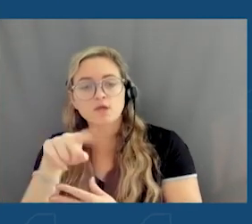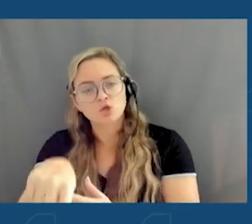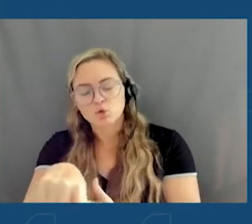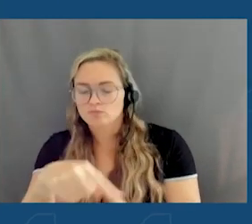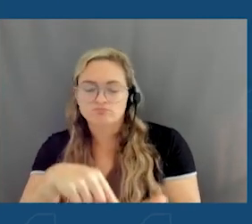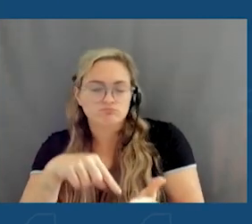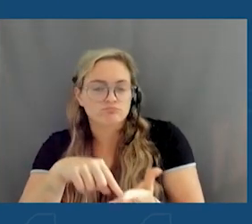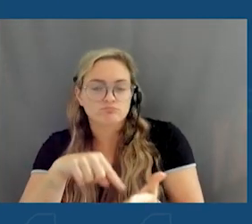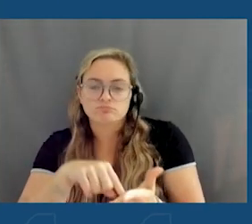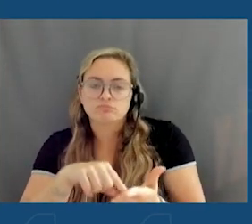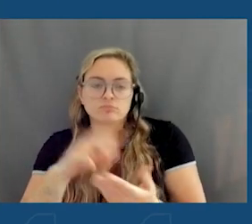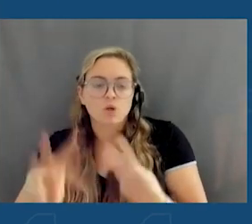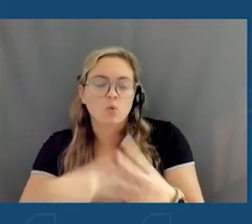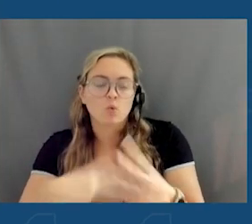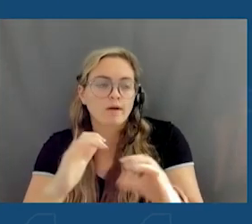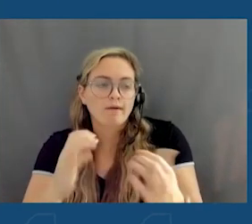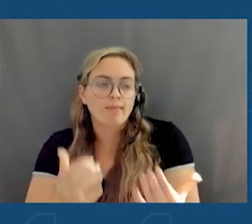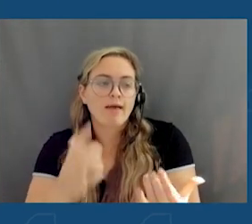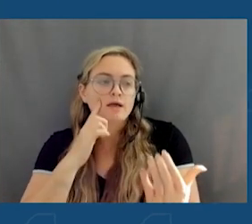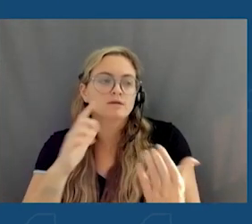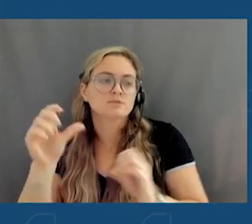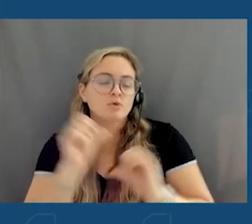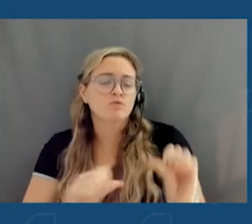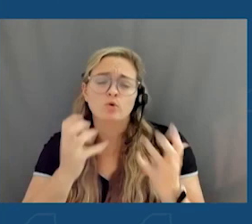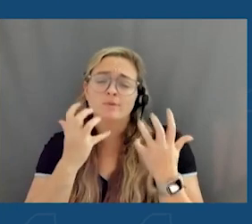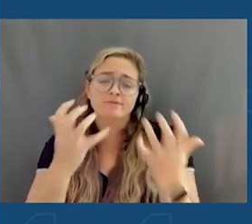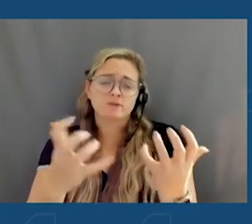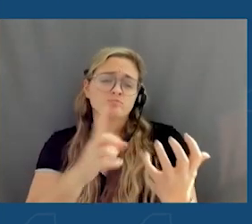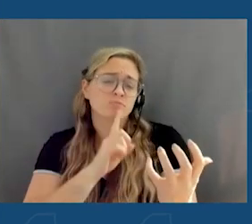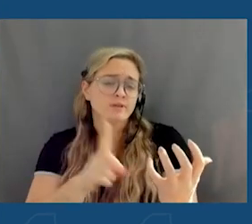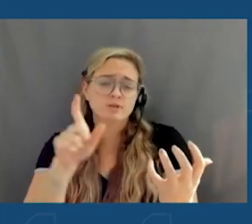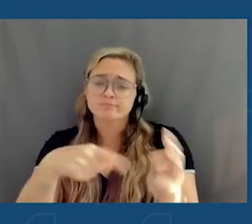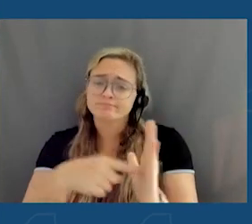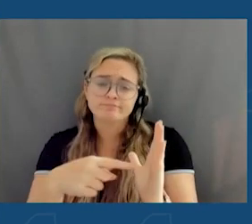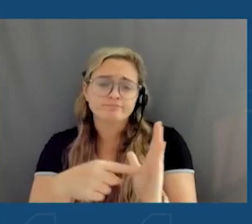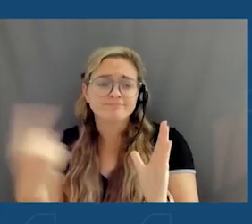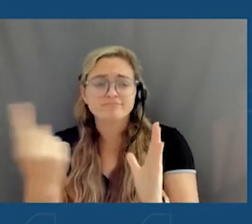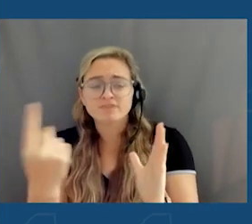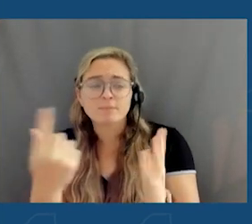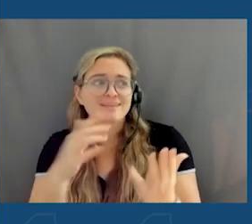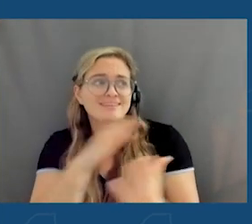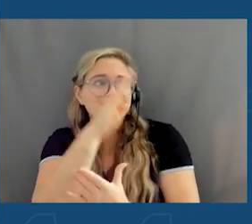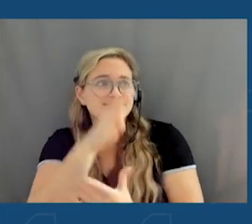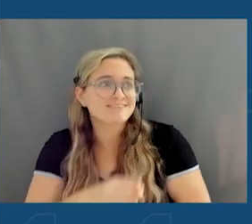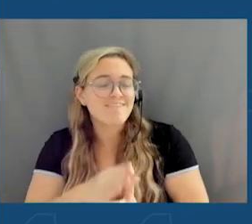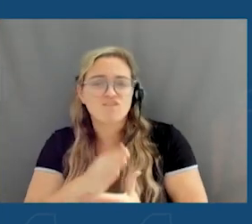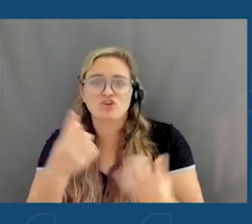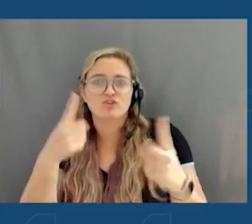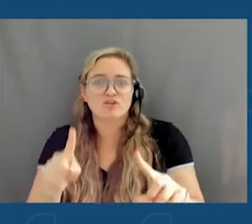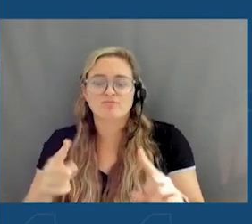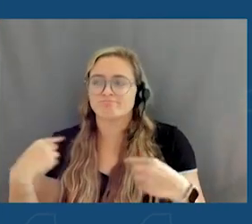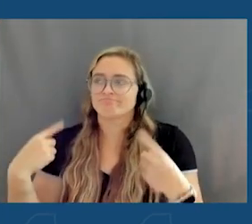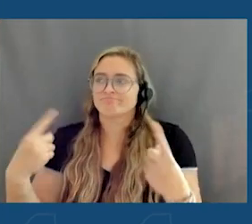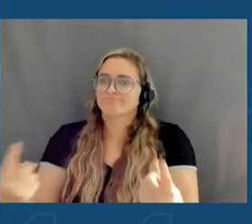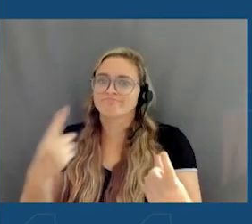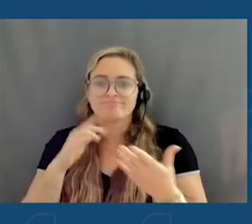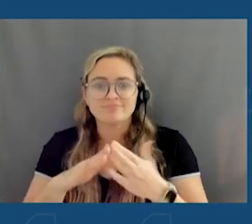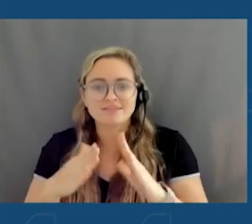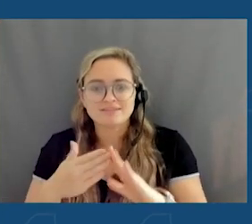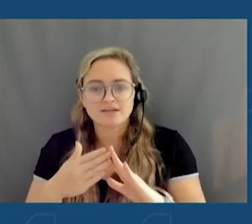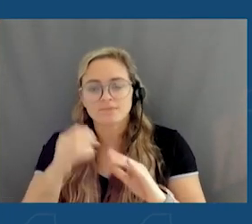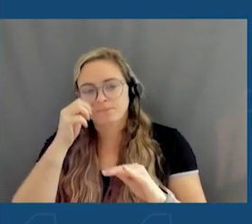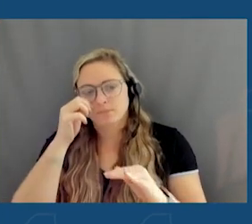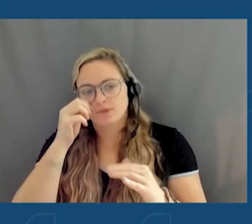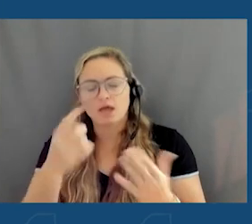a world-class performance venue. You deserve something which has never existed in this city before.